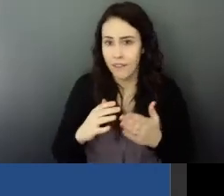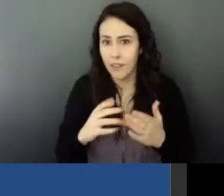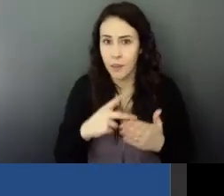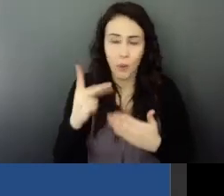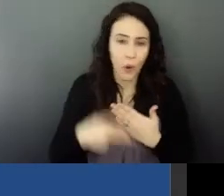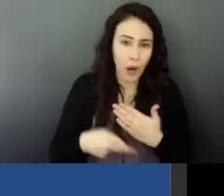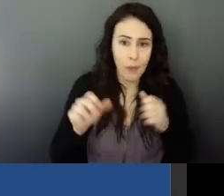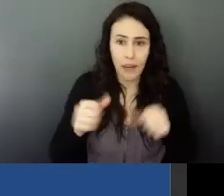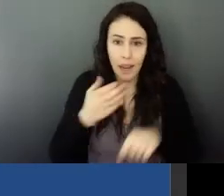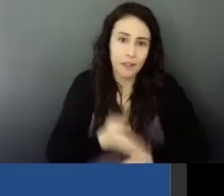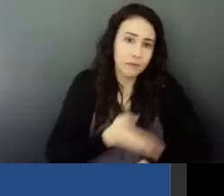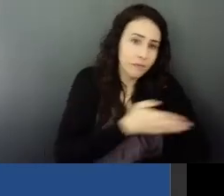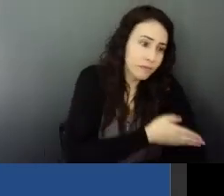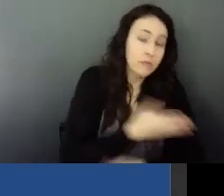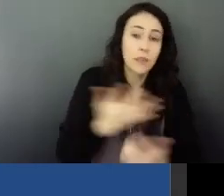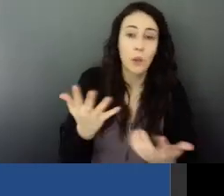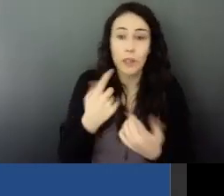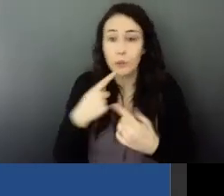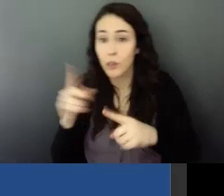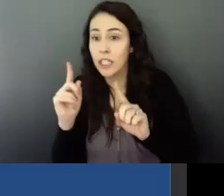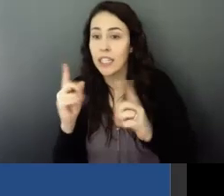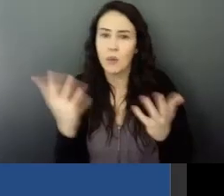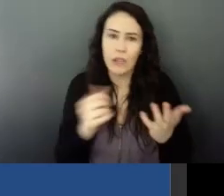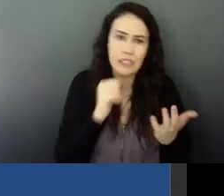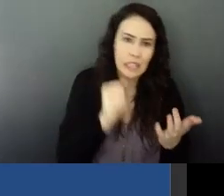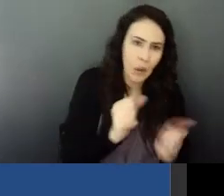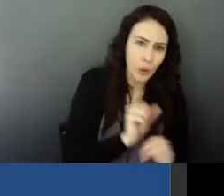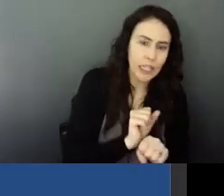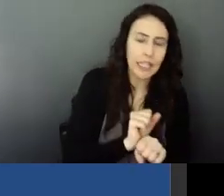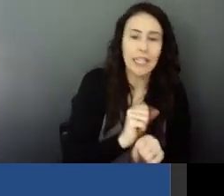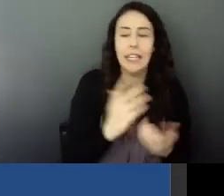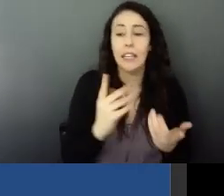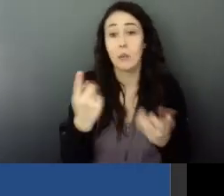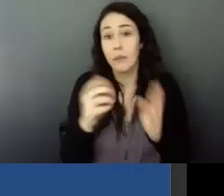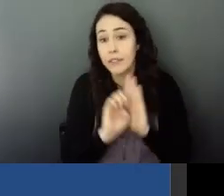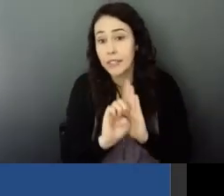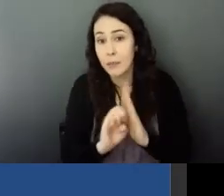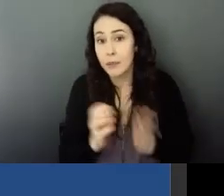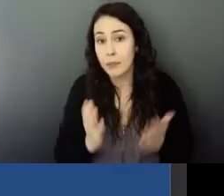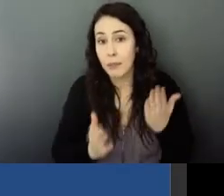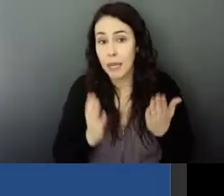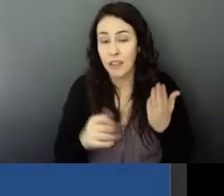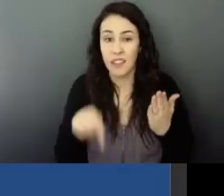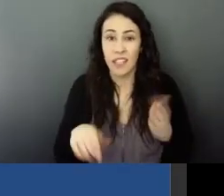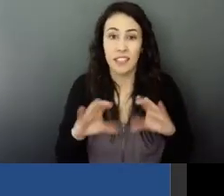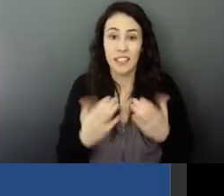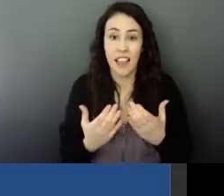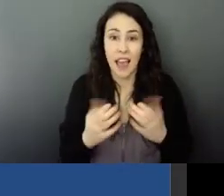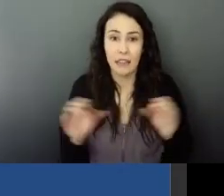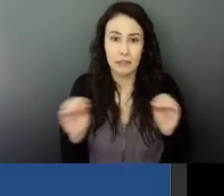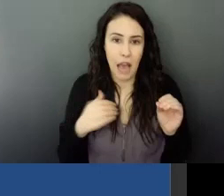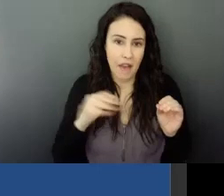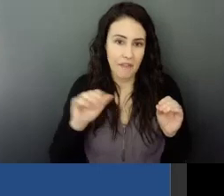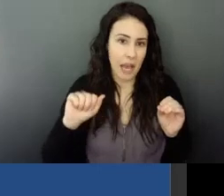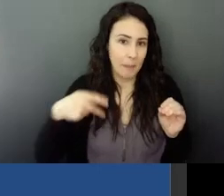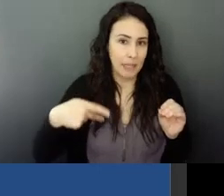be improved, what's working, what isn't. One example might be that, this class doesn't have APA 7